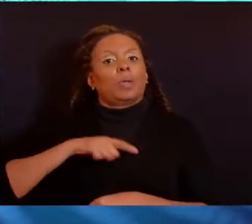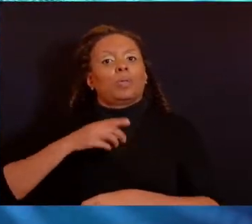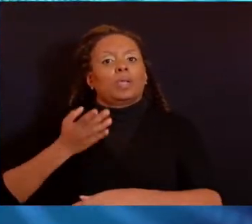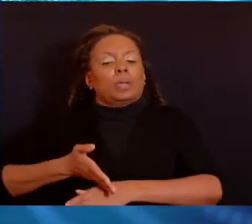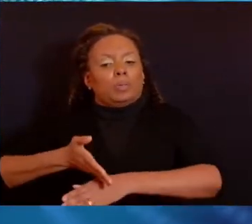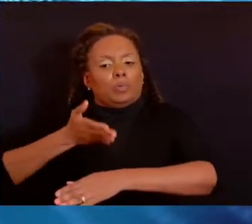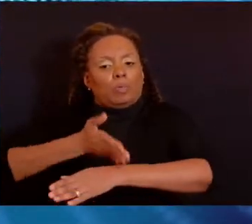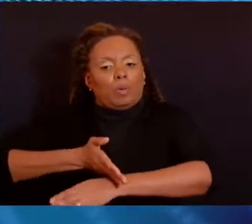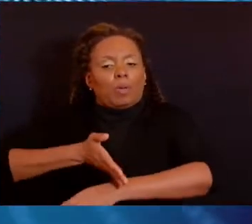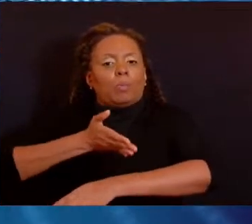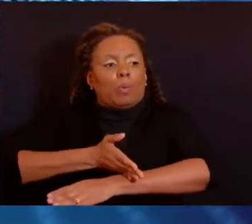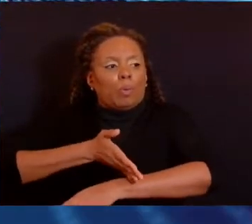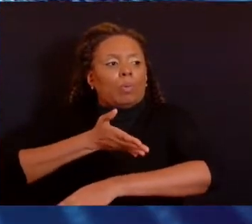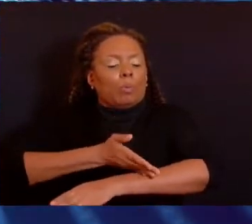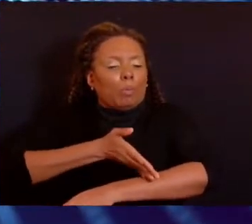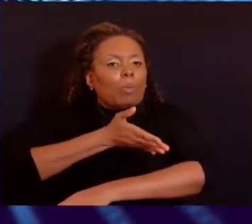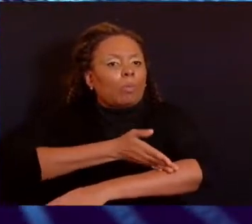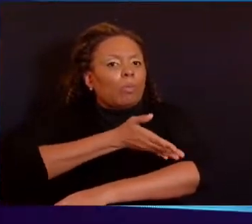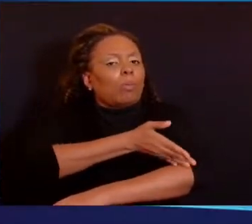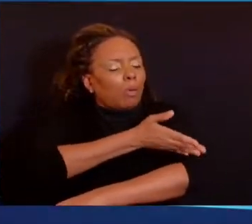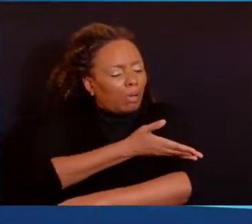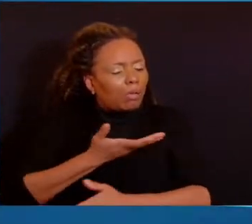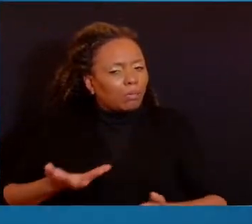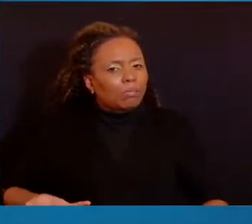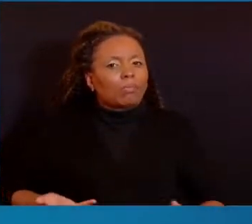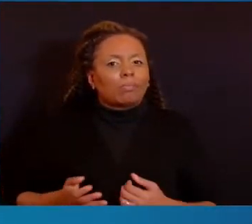all along the way, huge improvements,